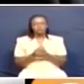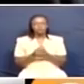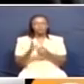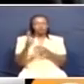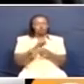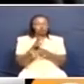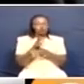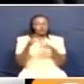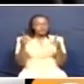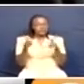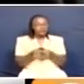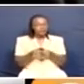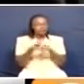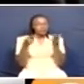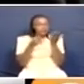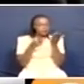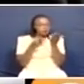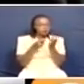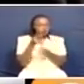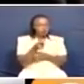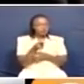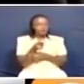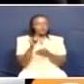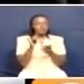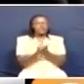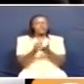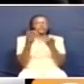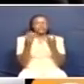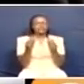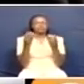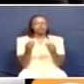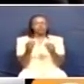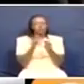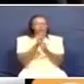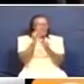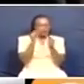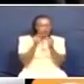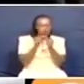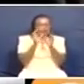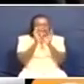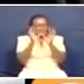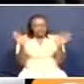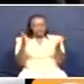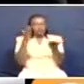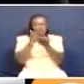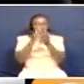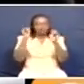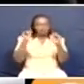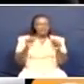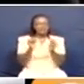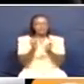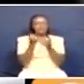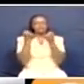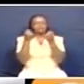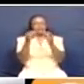such technology that is simple, accurate, verifiable, secure,